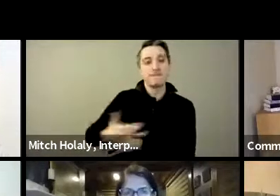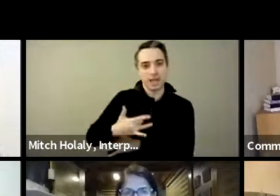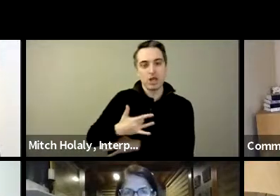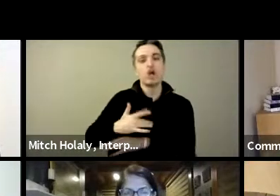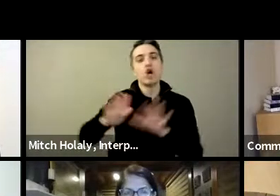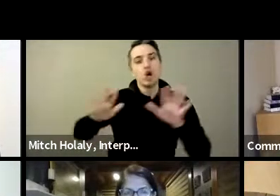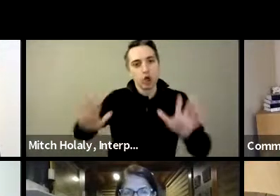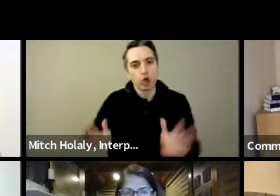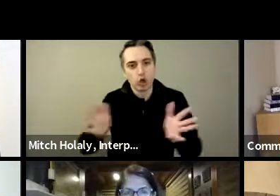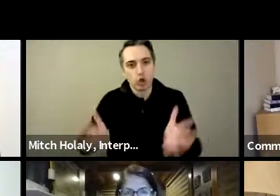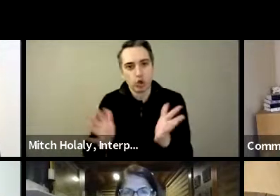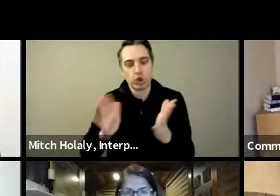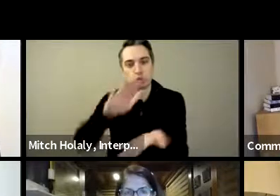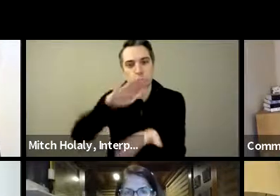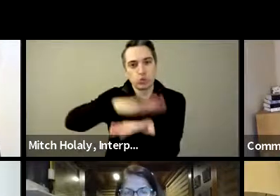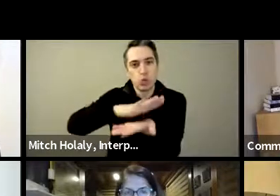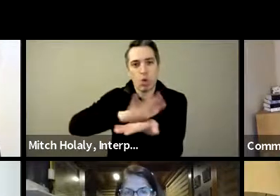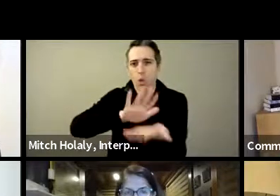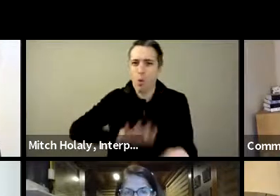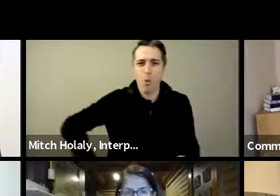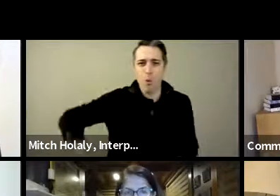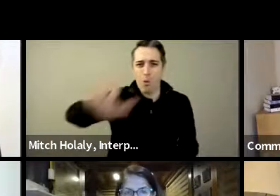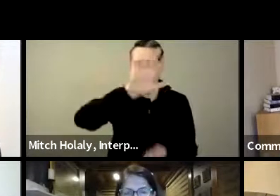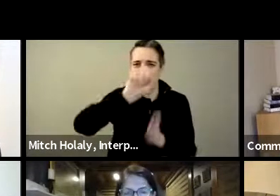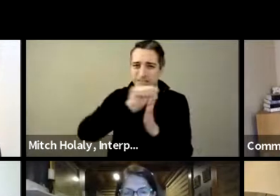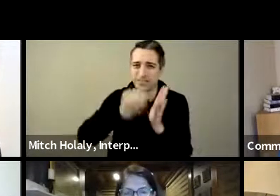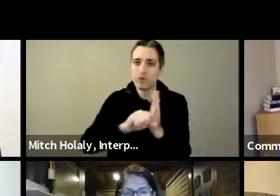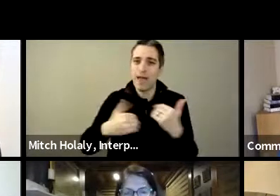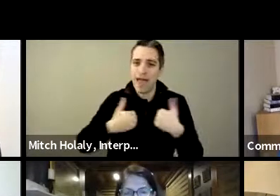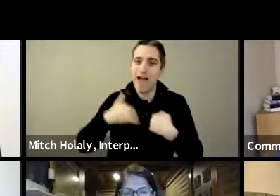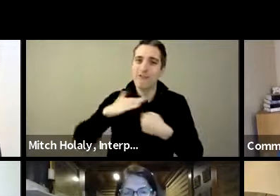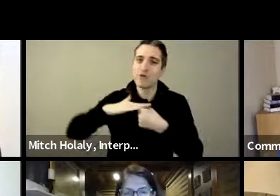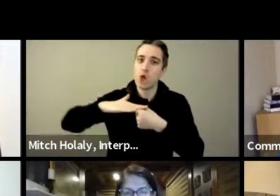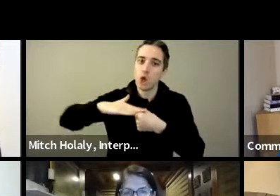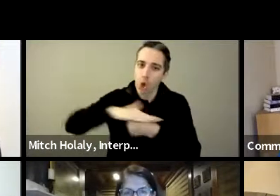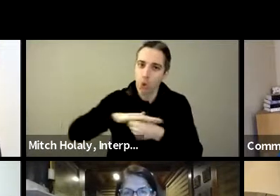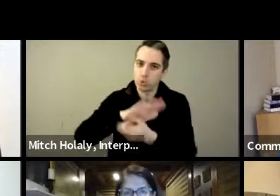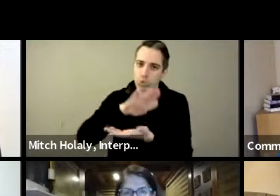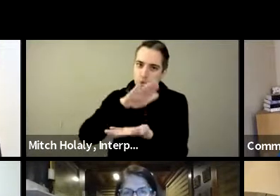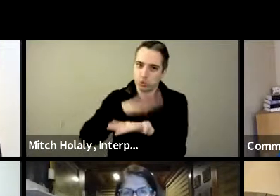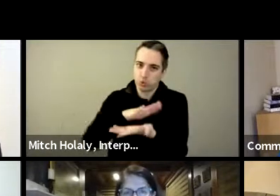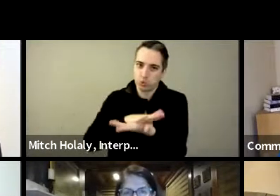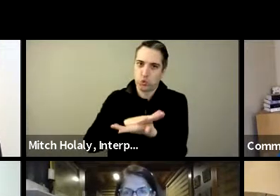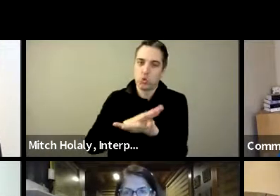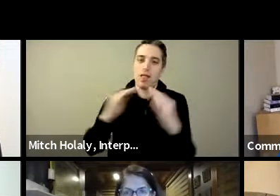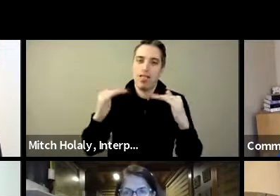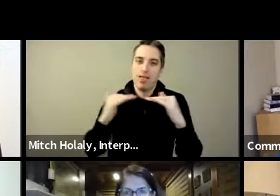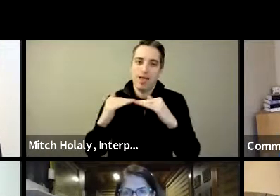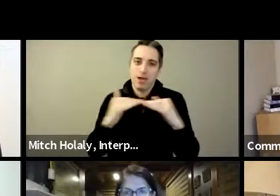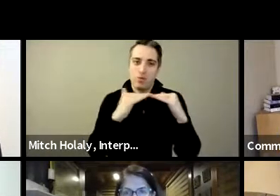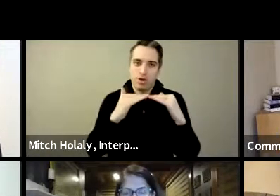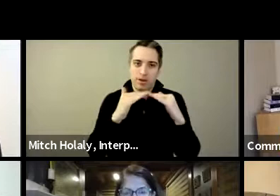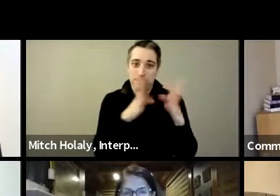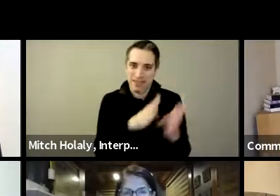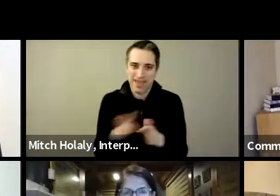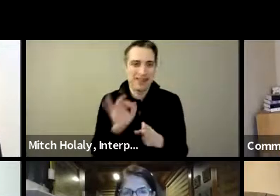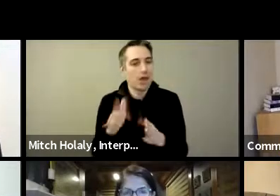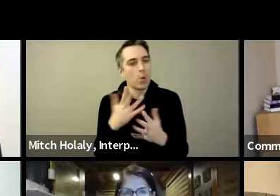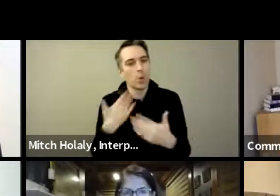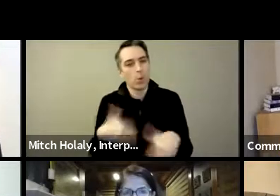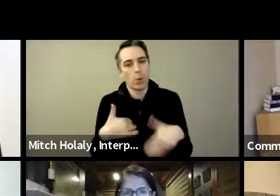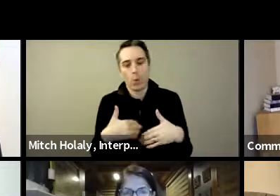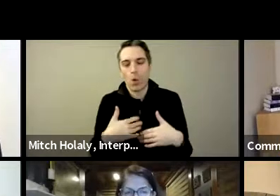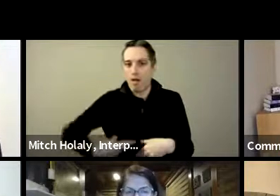schools across the state to create local school equity plans as a vital and viable priority among